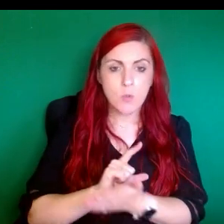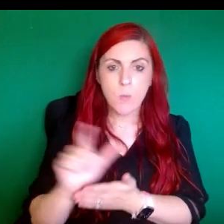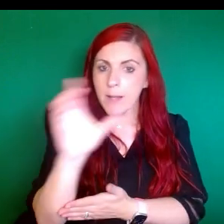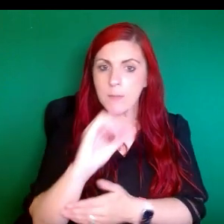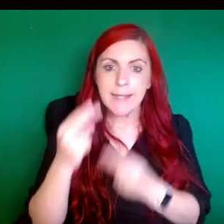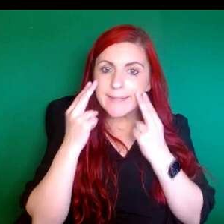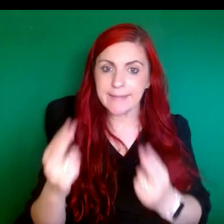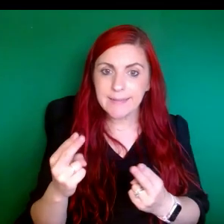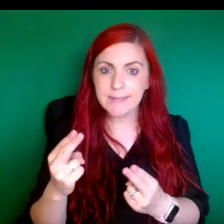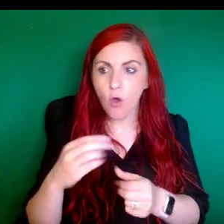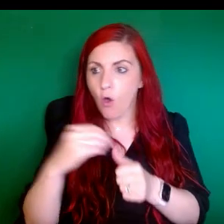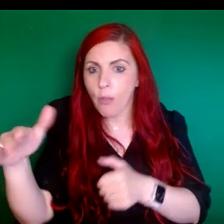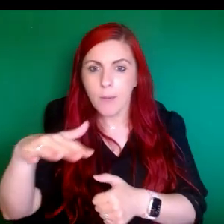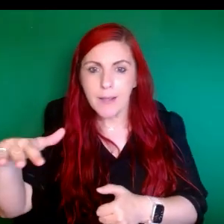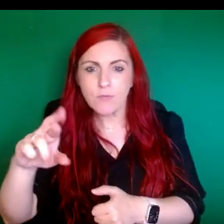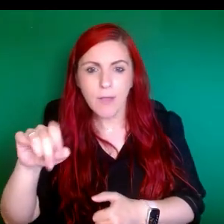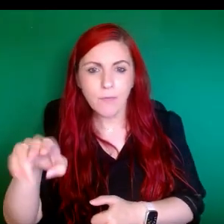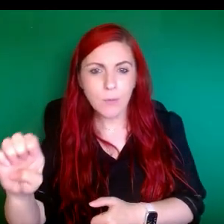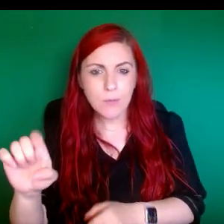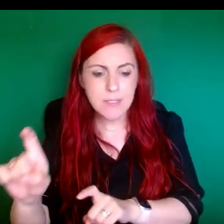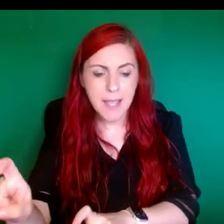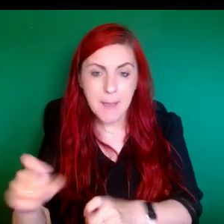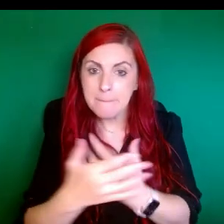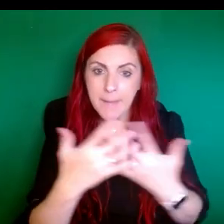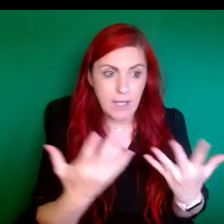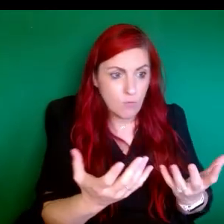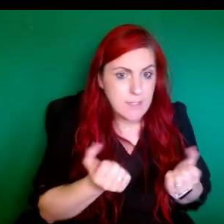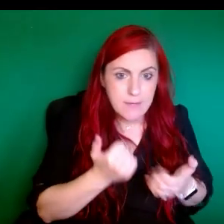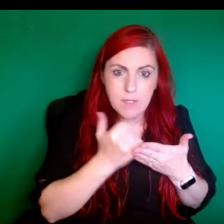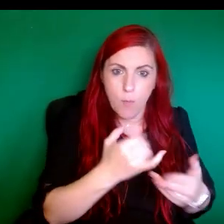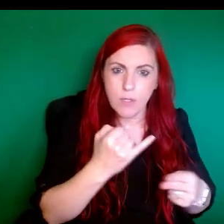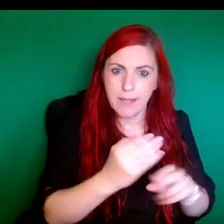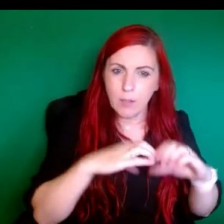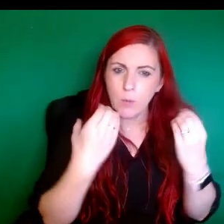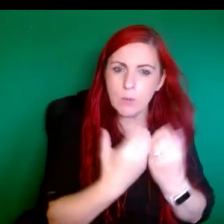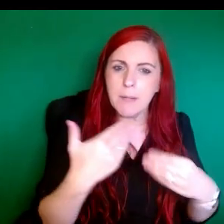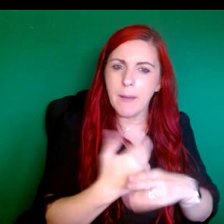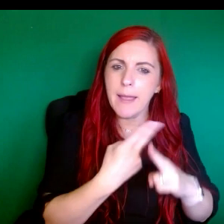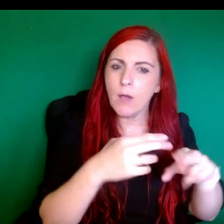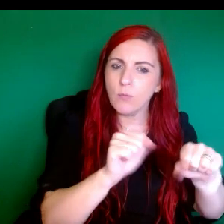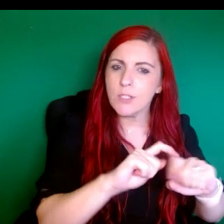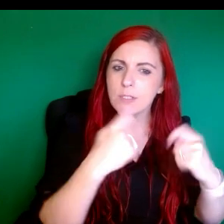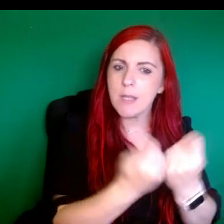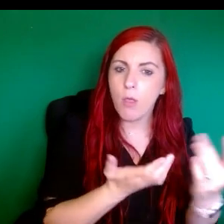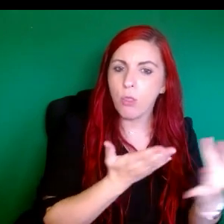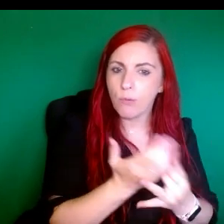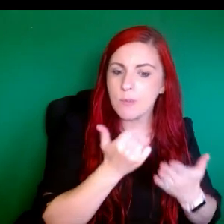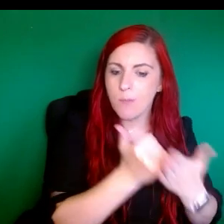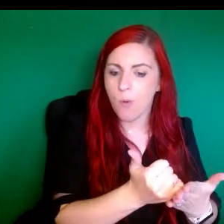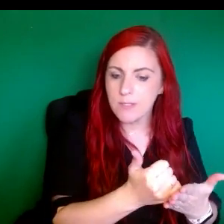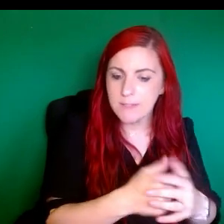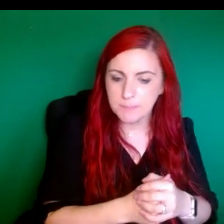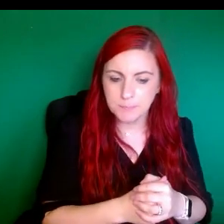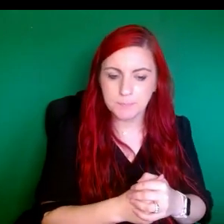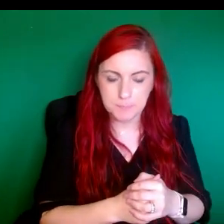with support in the community by our outreach team and through our support helpline. Elaine, in her story,